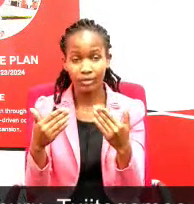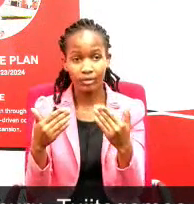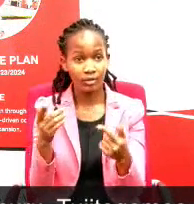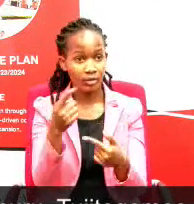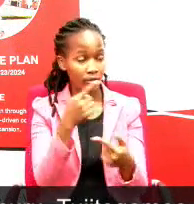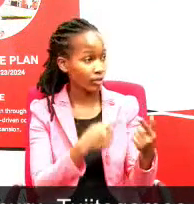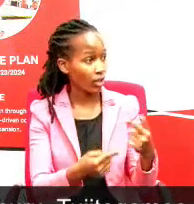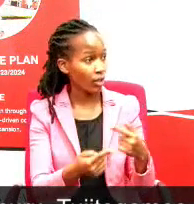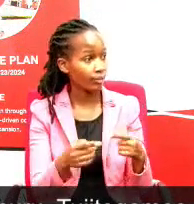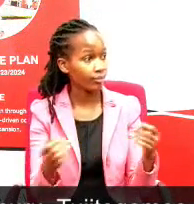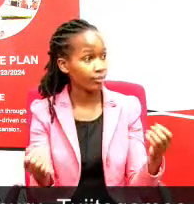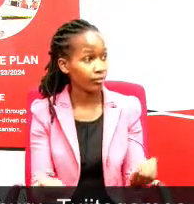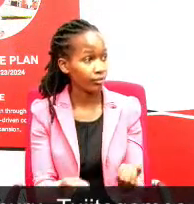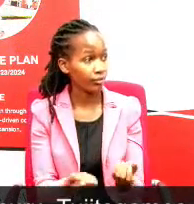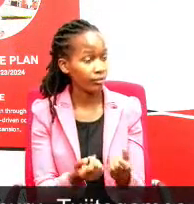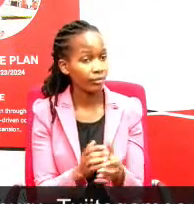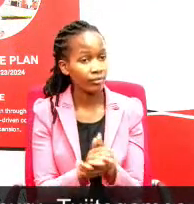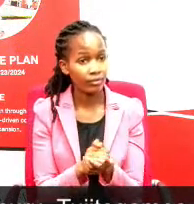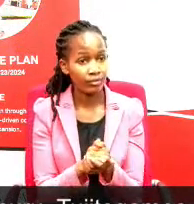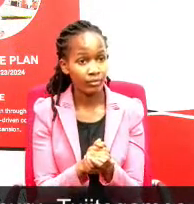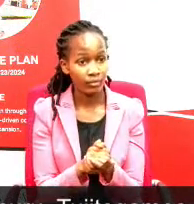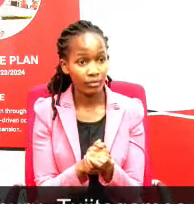sparing time and for your patience.